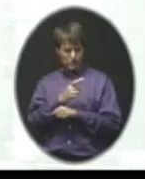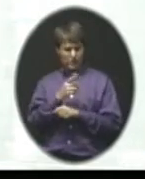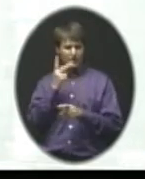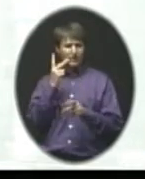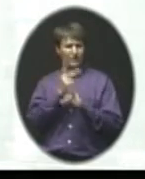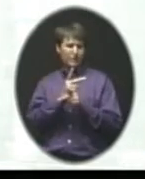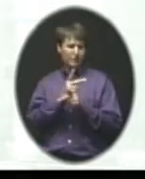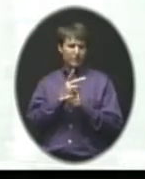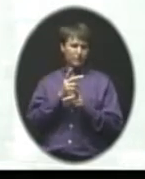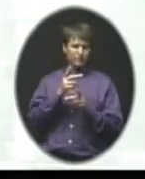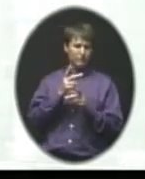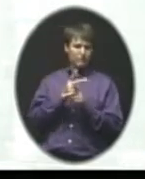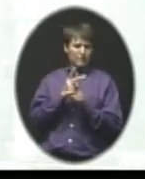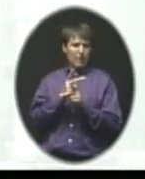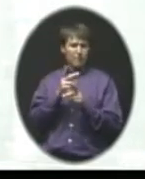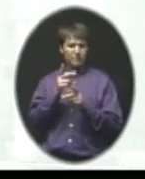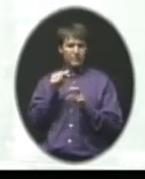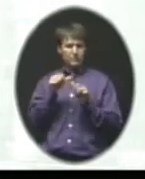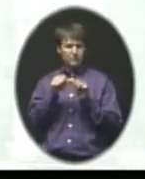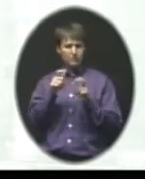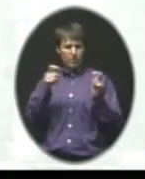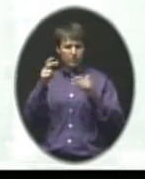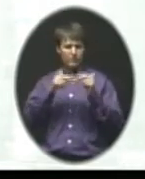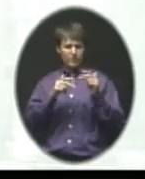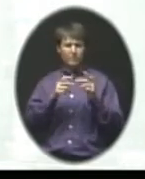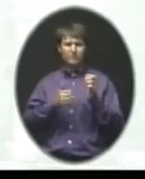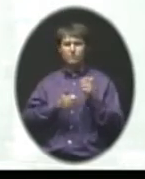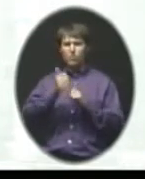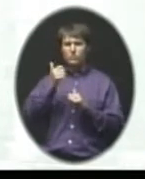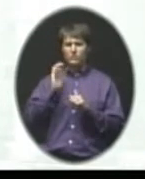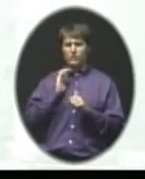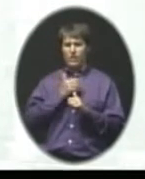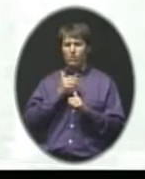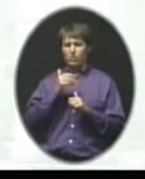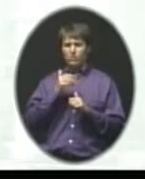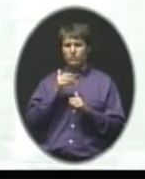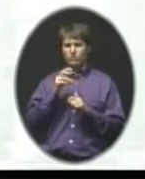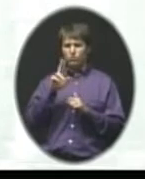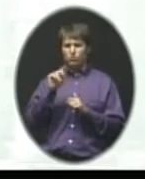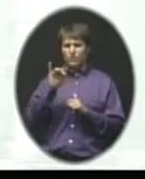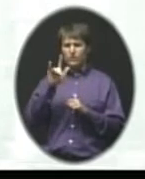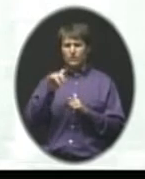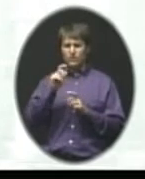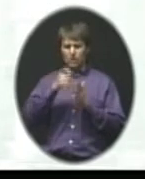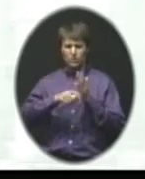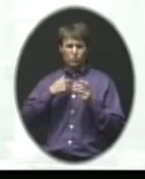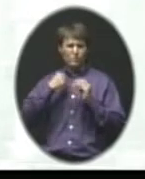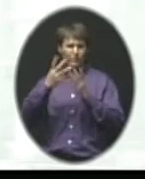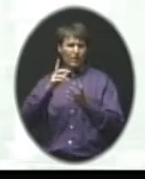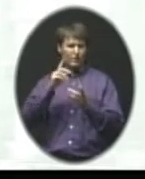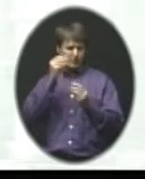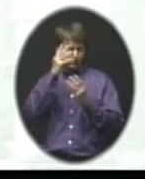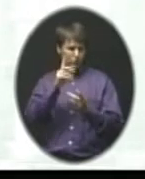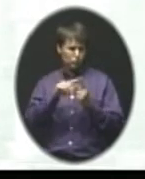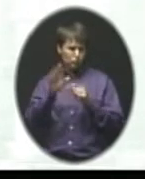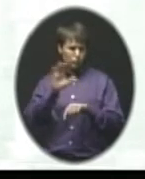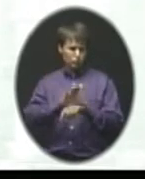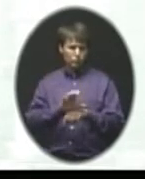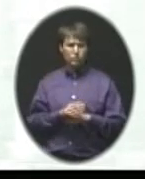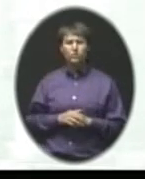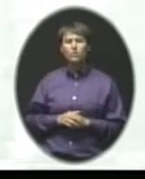larger facility. That's assumed to be mainly our utility costs, and we provided that information to the church.